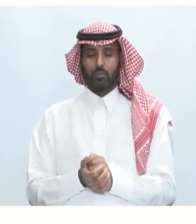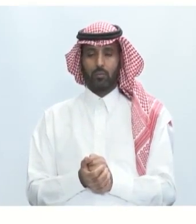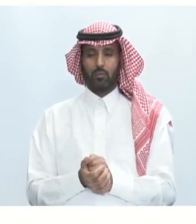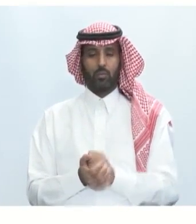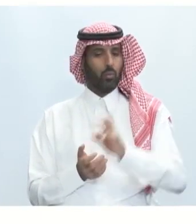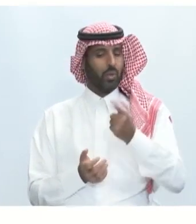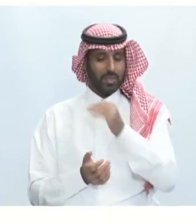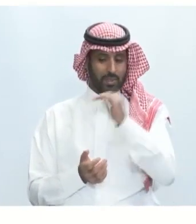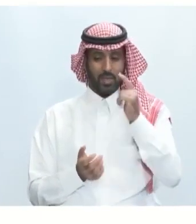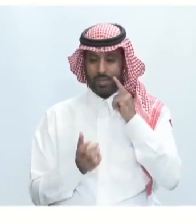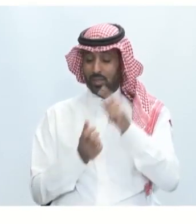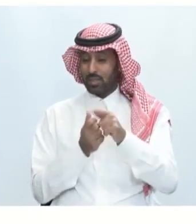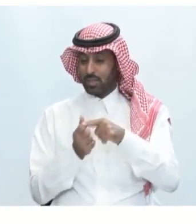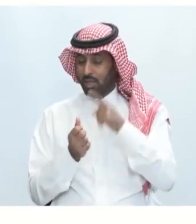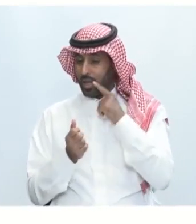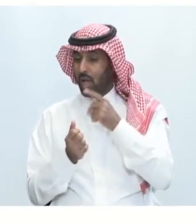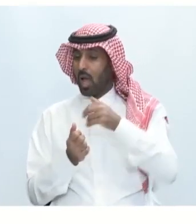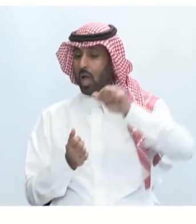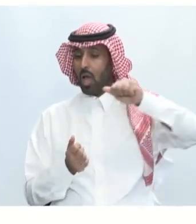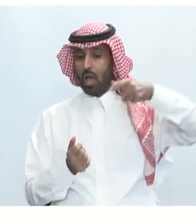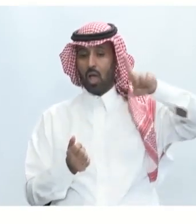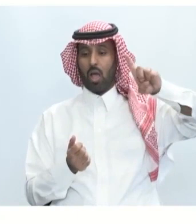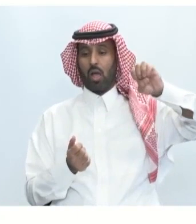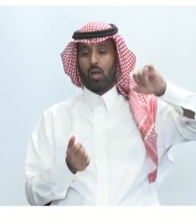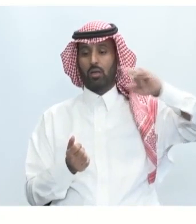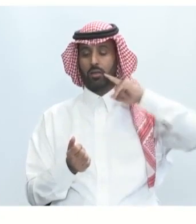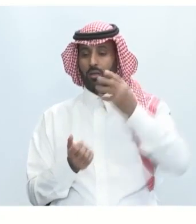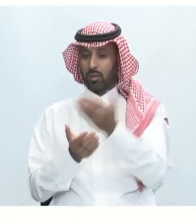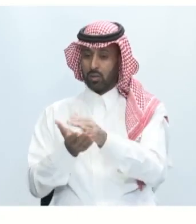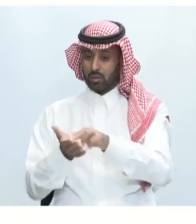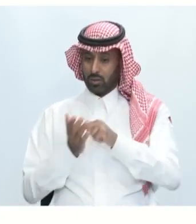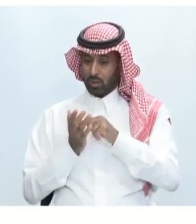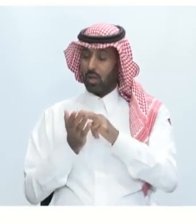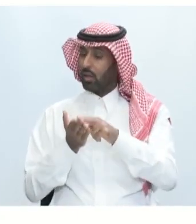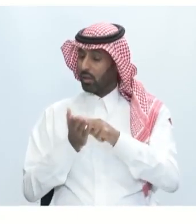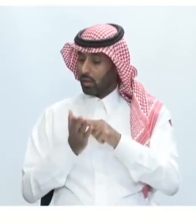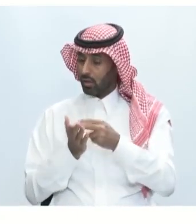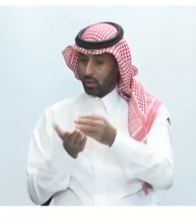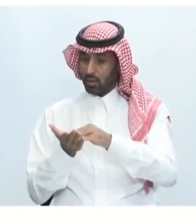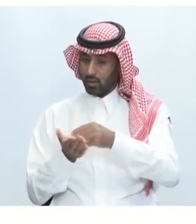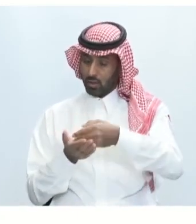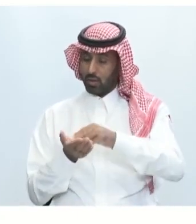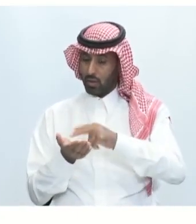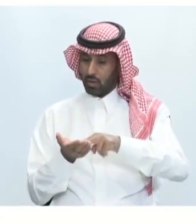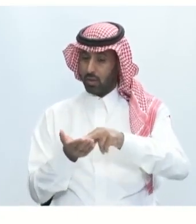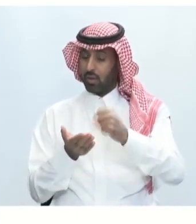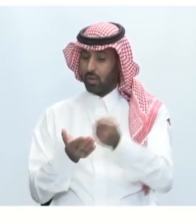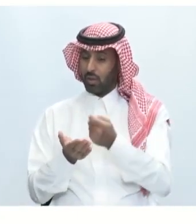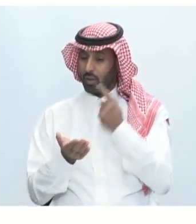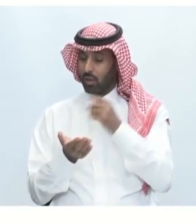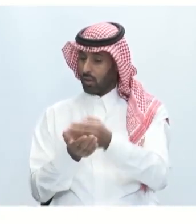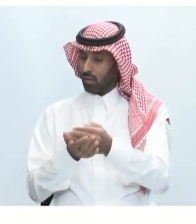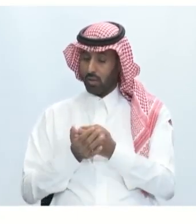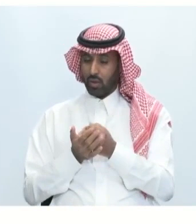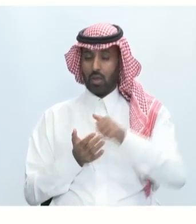sentence does Adil get a letter? Is it the first sentence or the second sentence? Let's read them again. Ali wrote a letter to